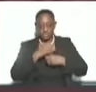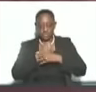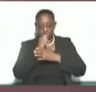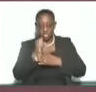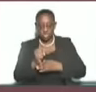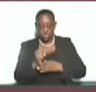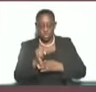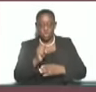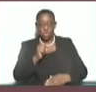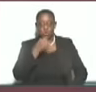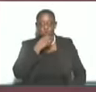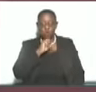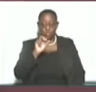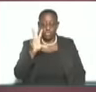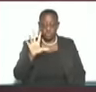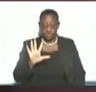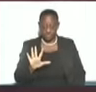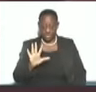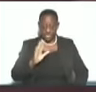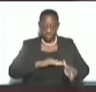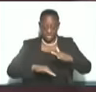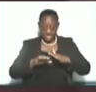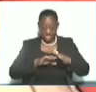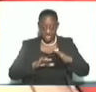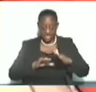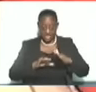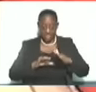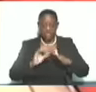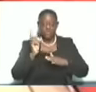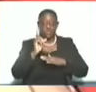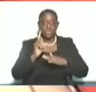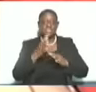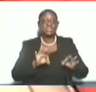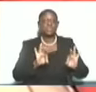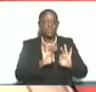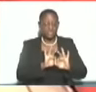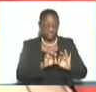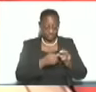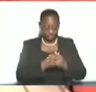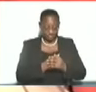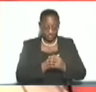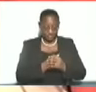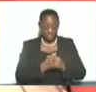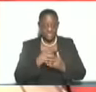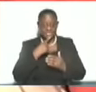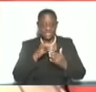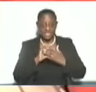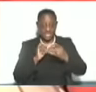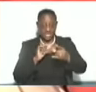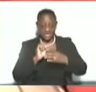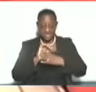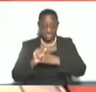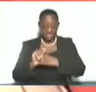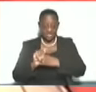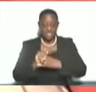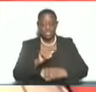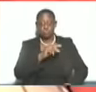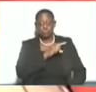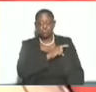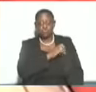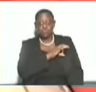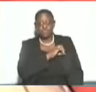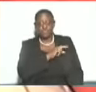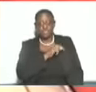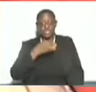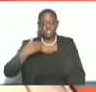those 35 and under have a voice when it matters most. One such person leading the charge is Senator Barry Griffin, the